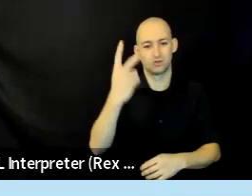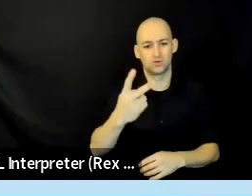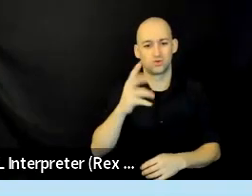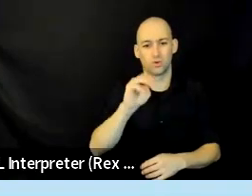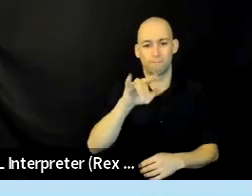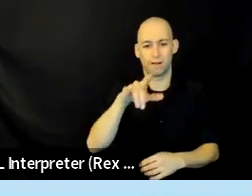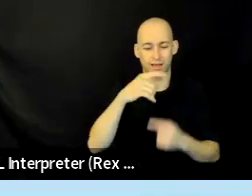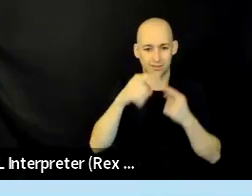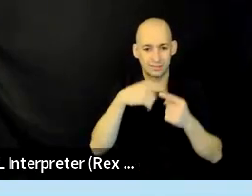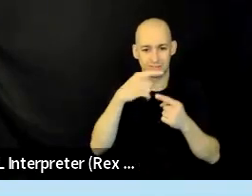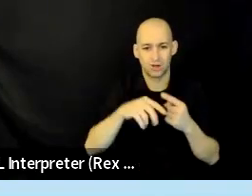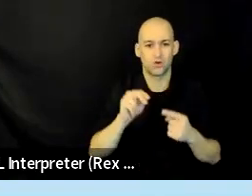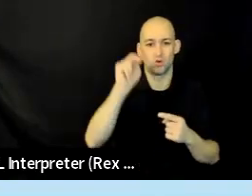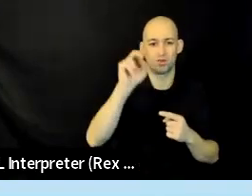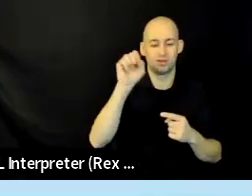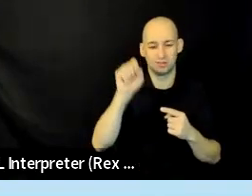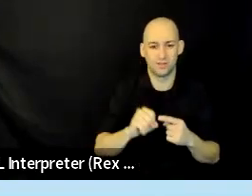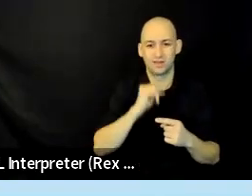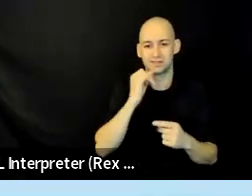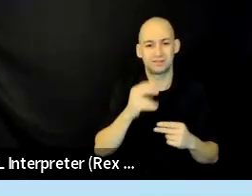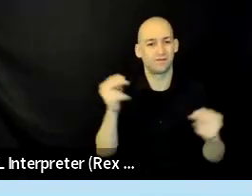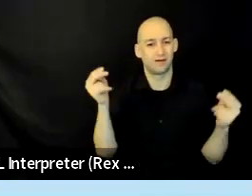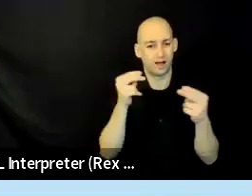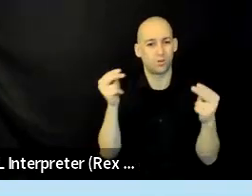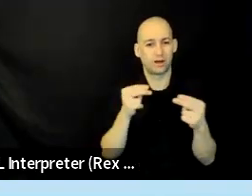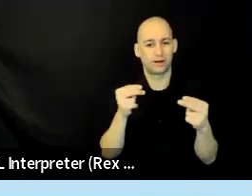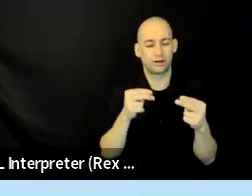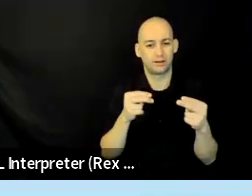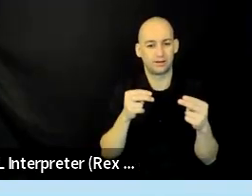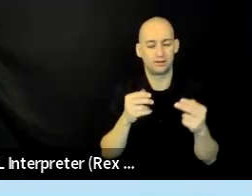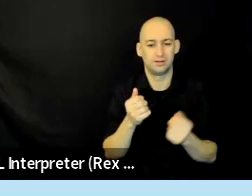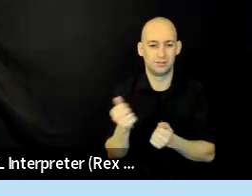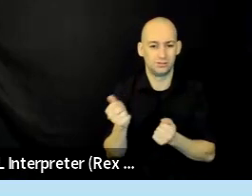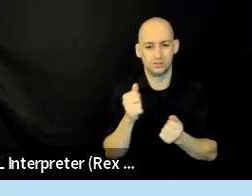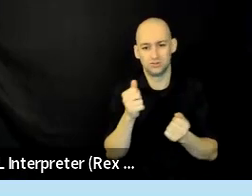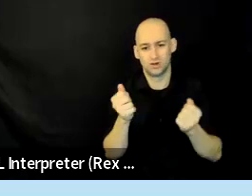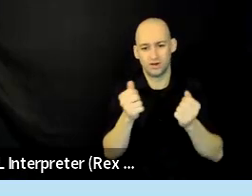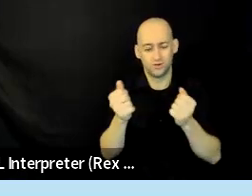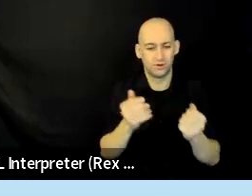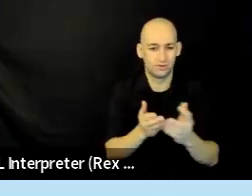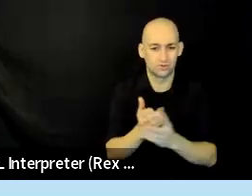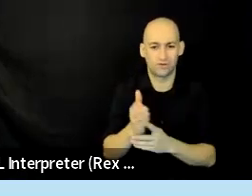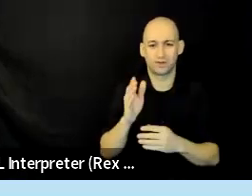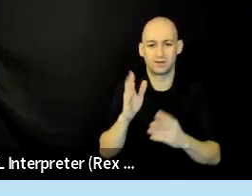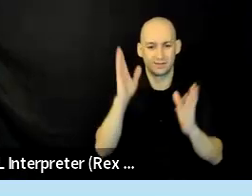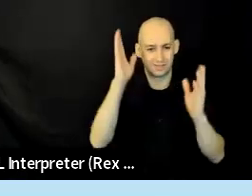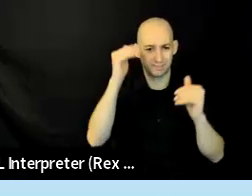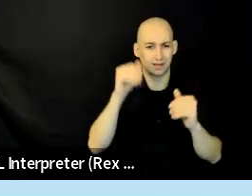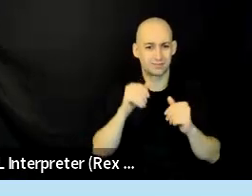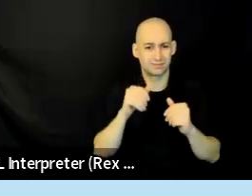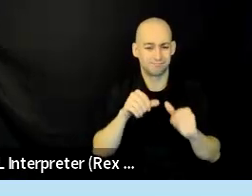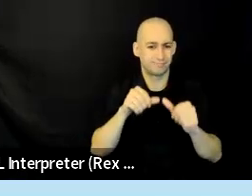of the intersection, US 101 is a freeway. Motorists traveling US 101 expect to maintain freeway